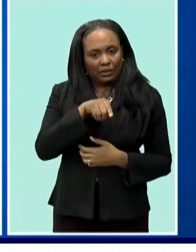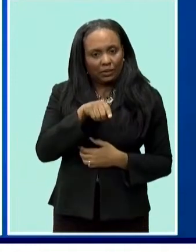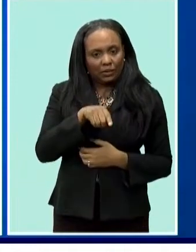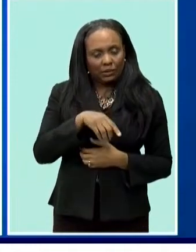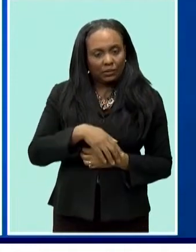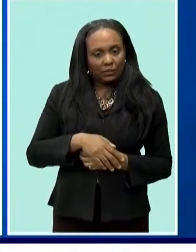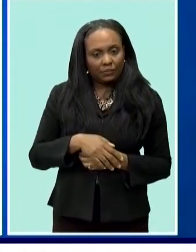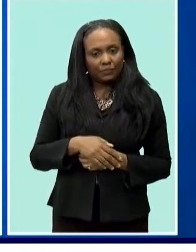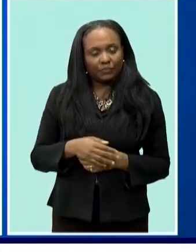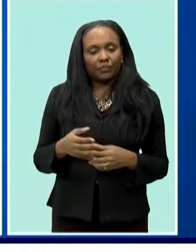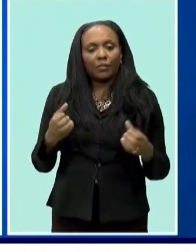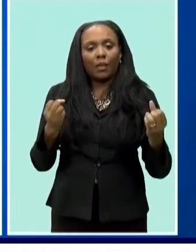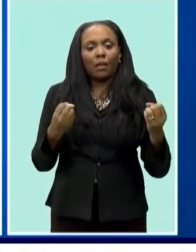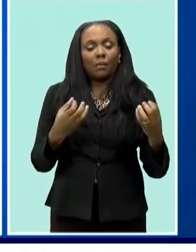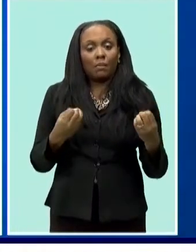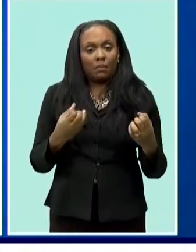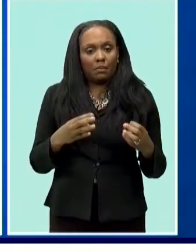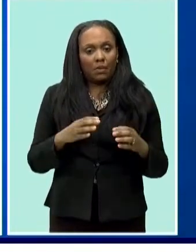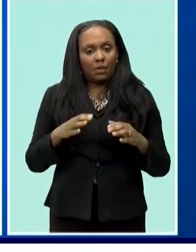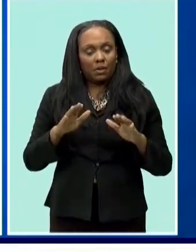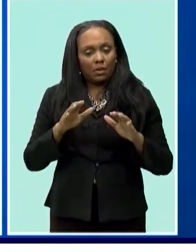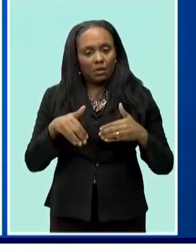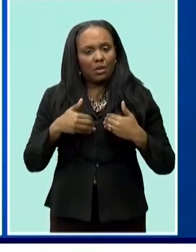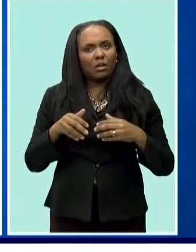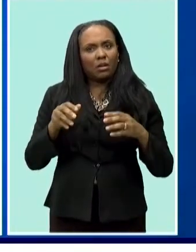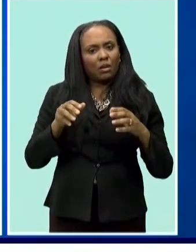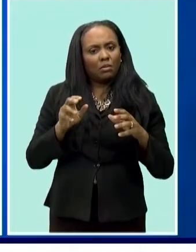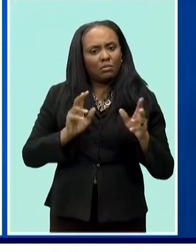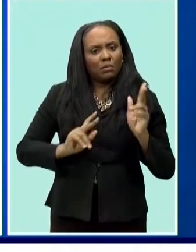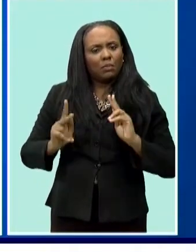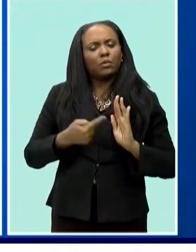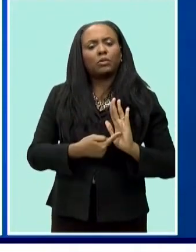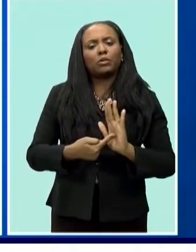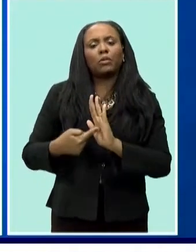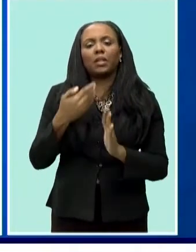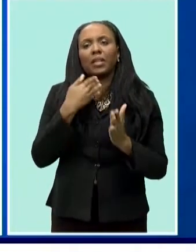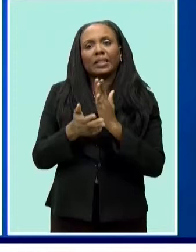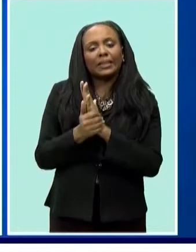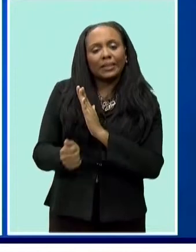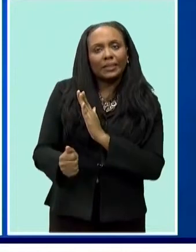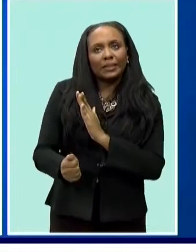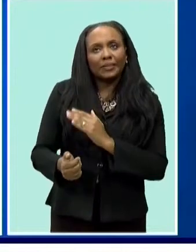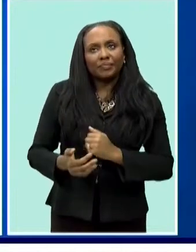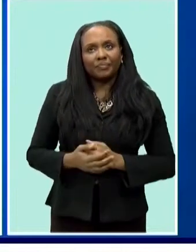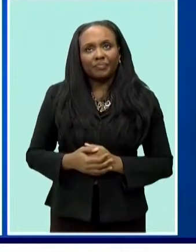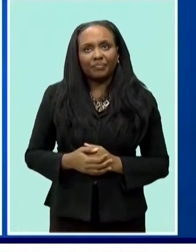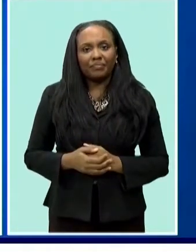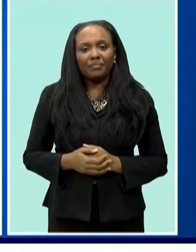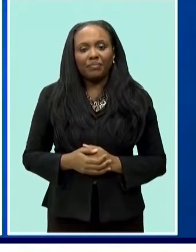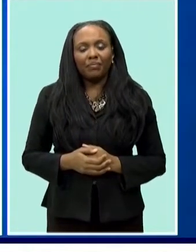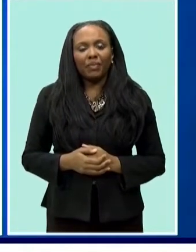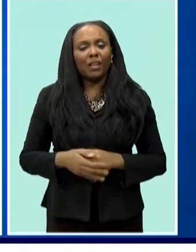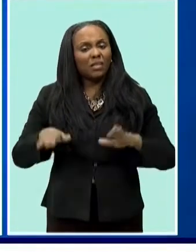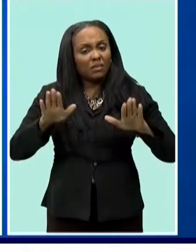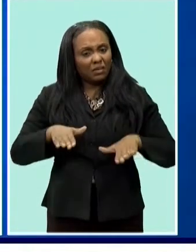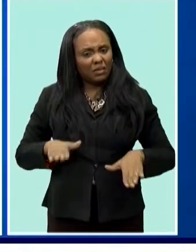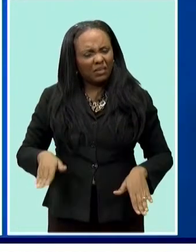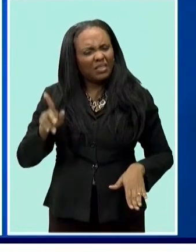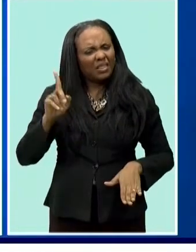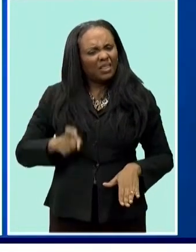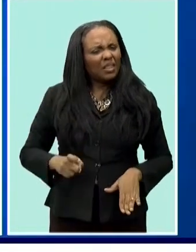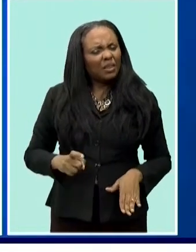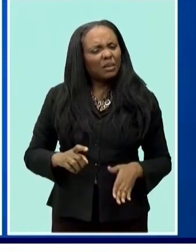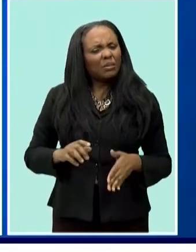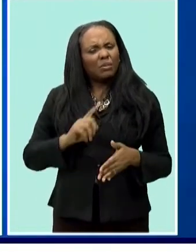of the youngsters displayed their talents during the service. And while urging the children to celebrate the champion in themselves, Chairman